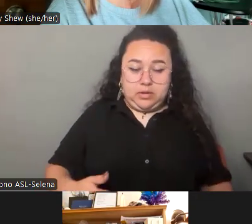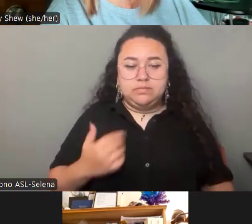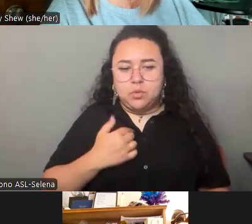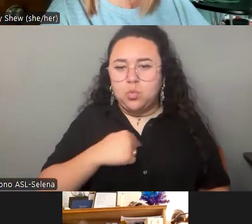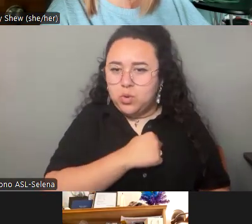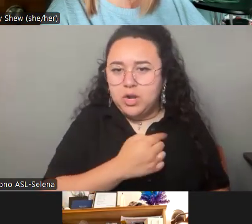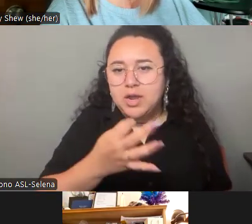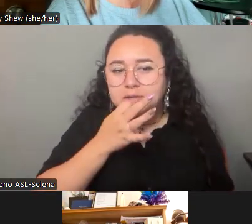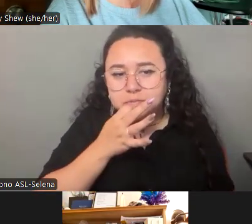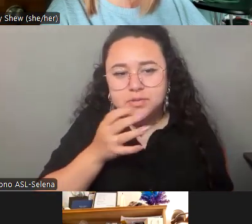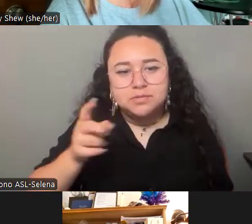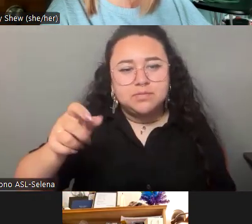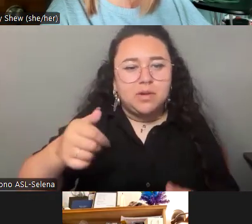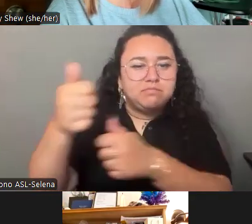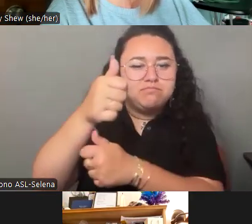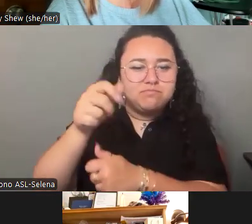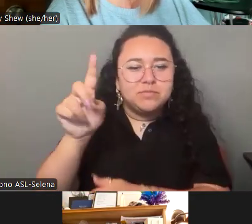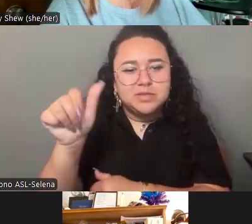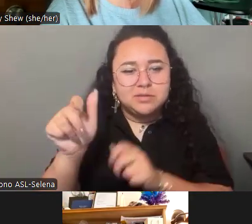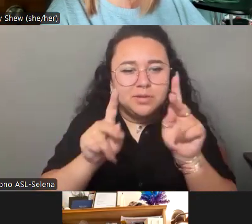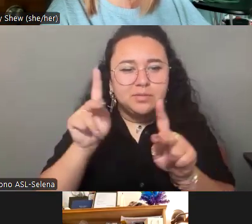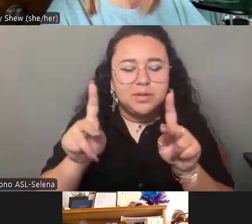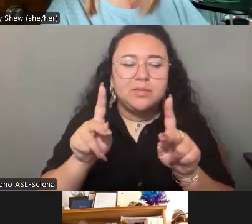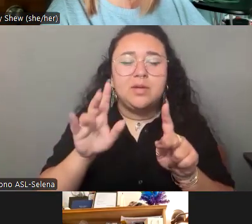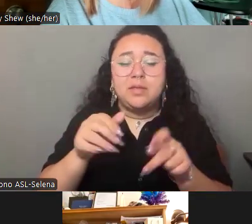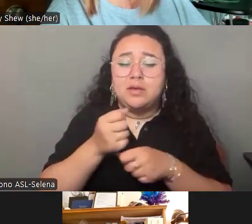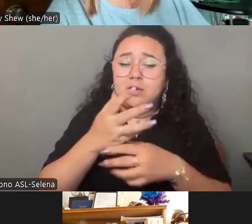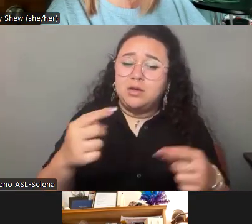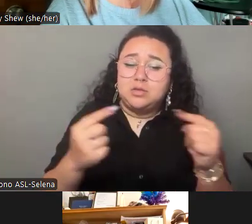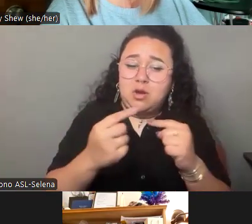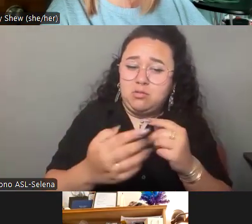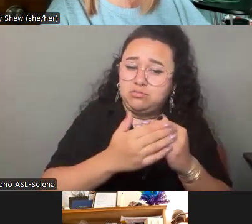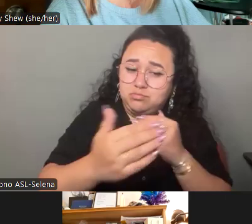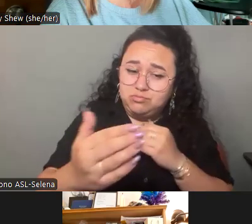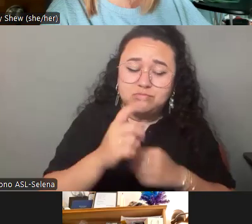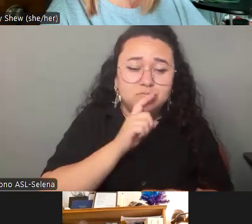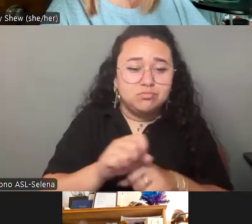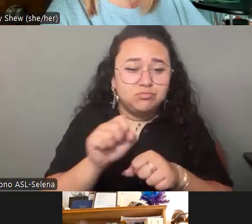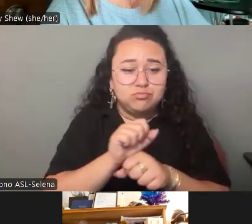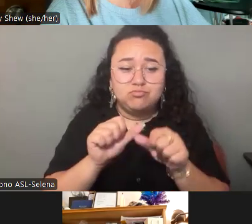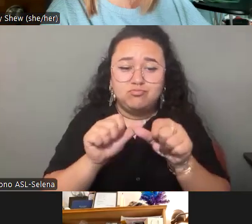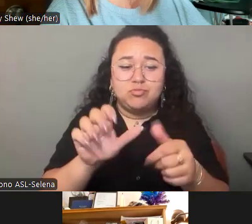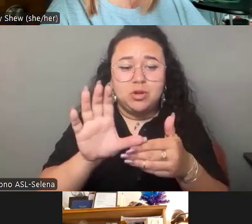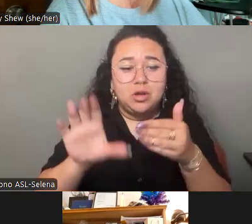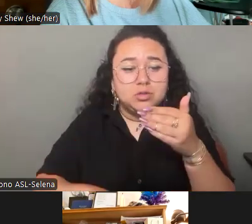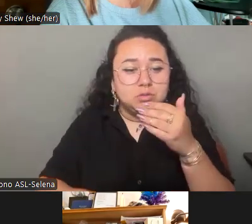that has real harmful and long-lasting consequences. Go to the next slide.